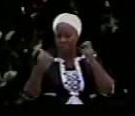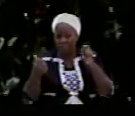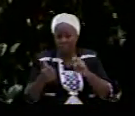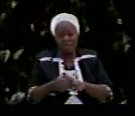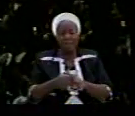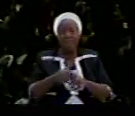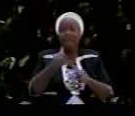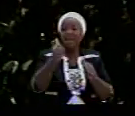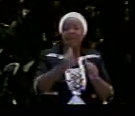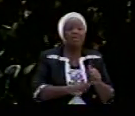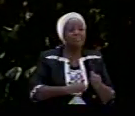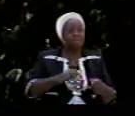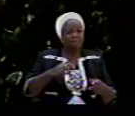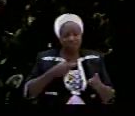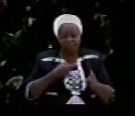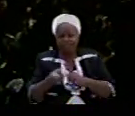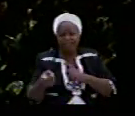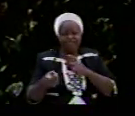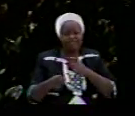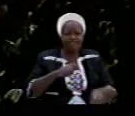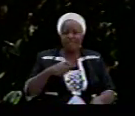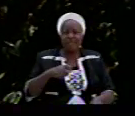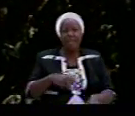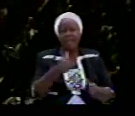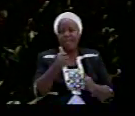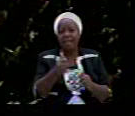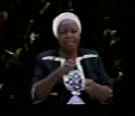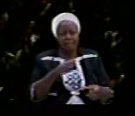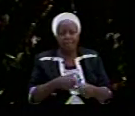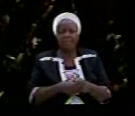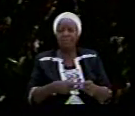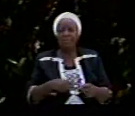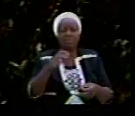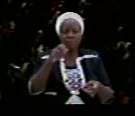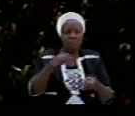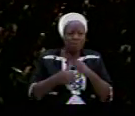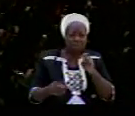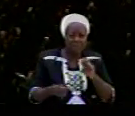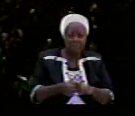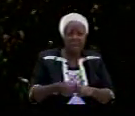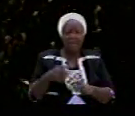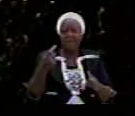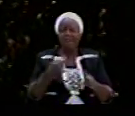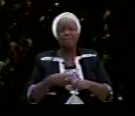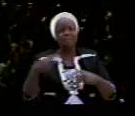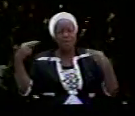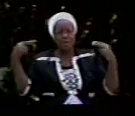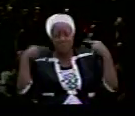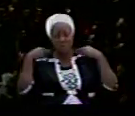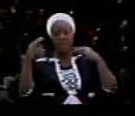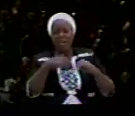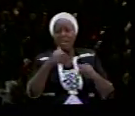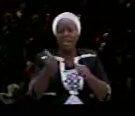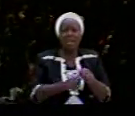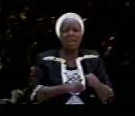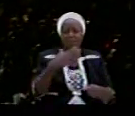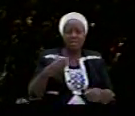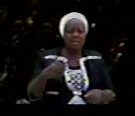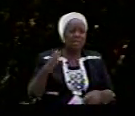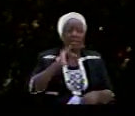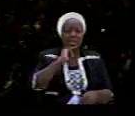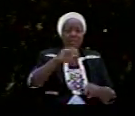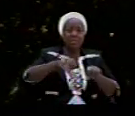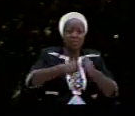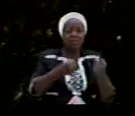every affliction, every attack, every yoke, everything is broken